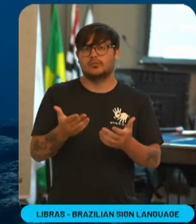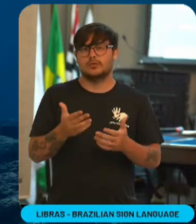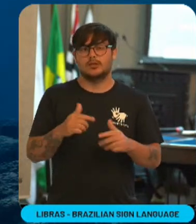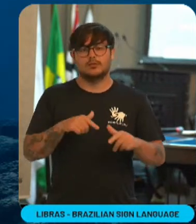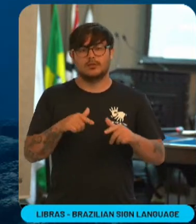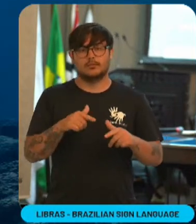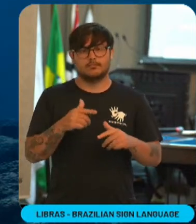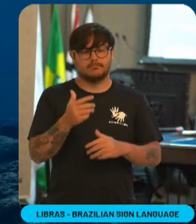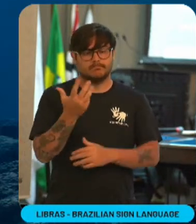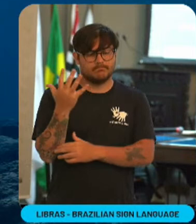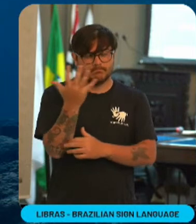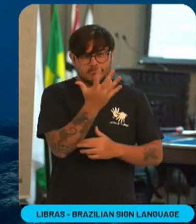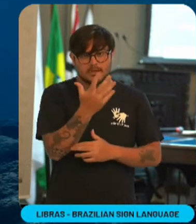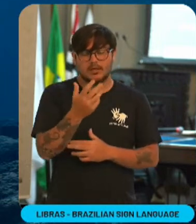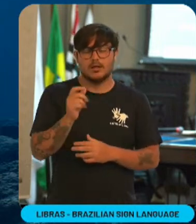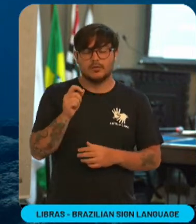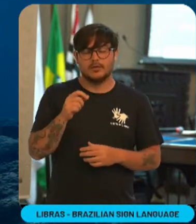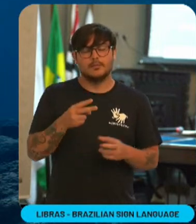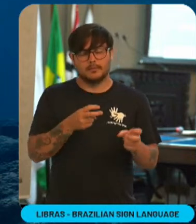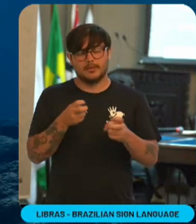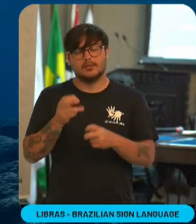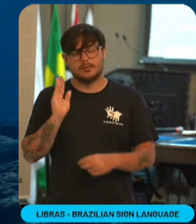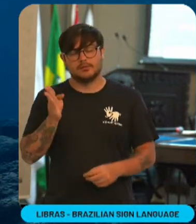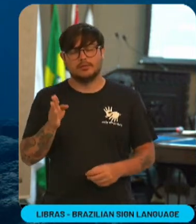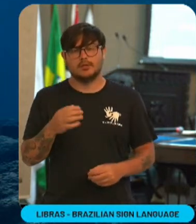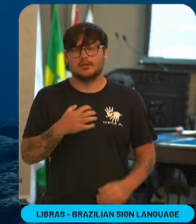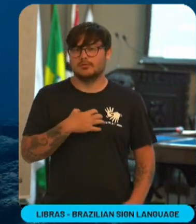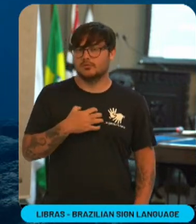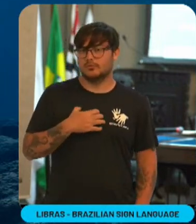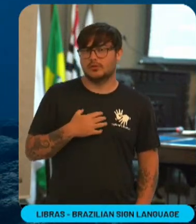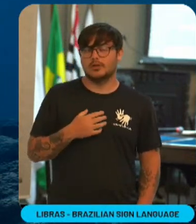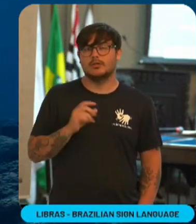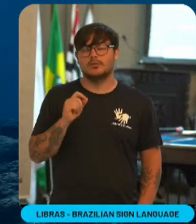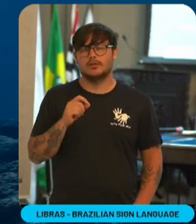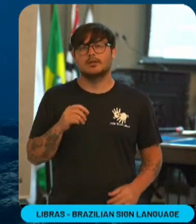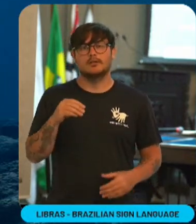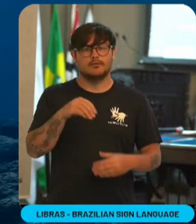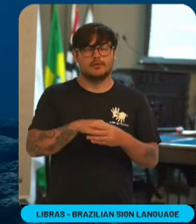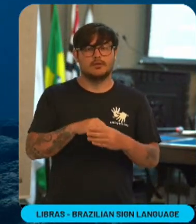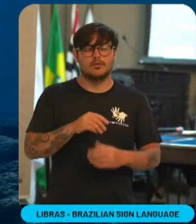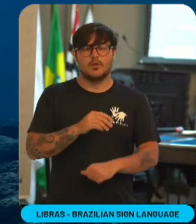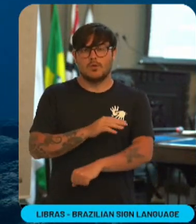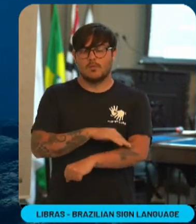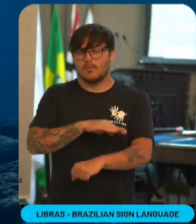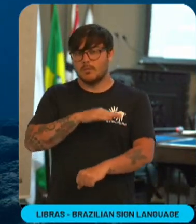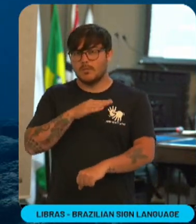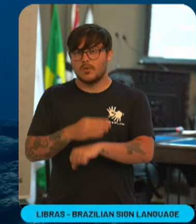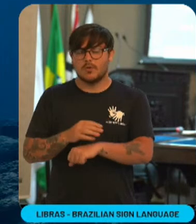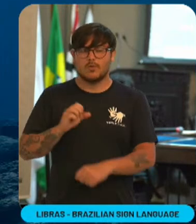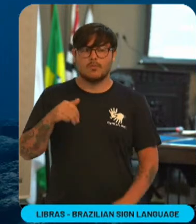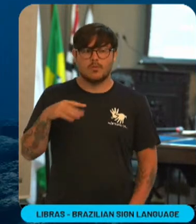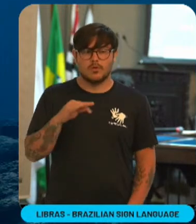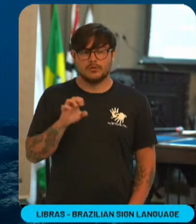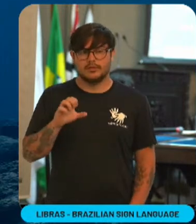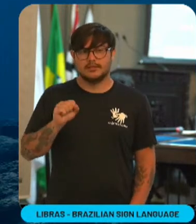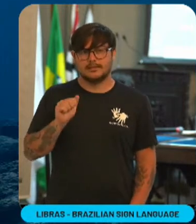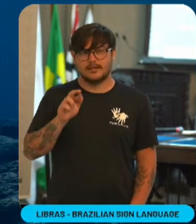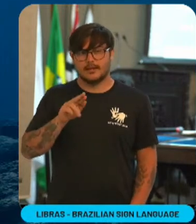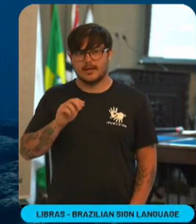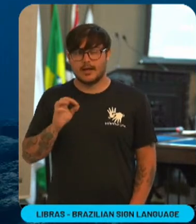not against us. So with the Atlantic forest, with the